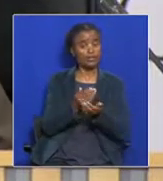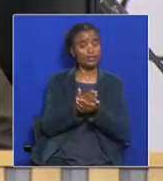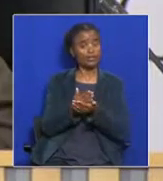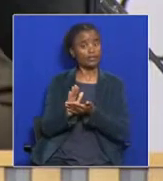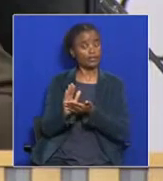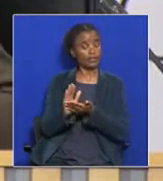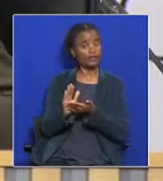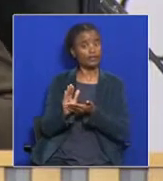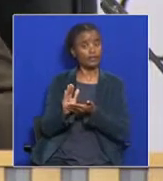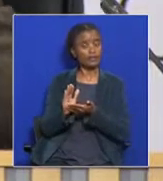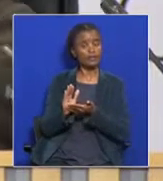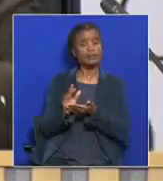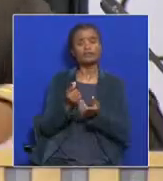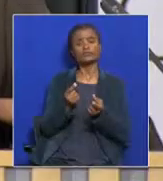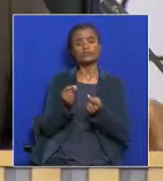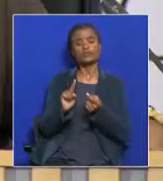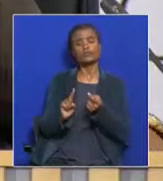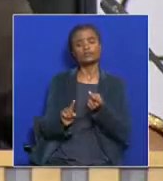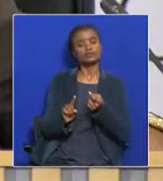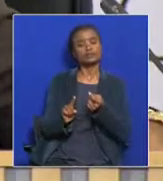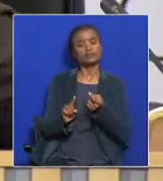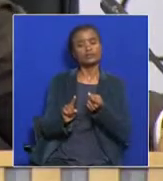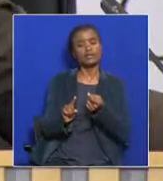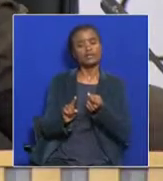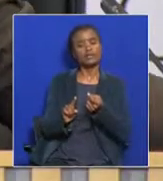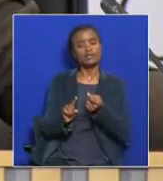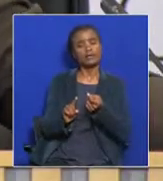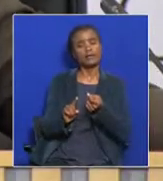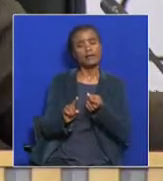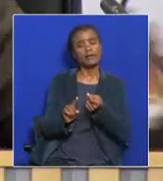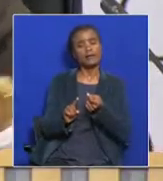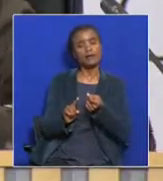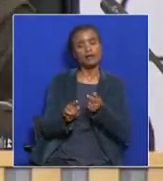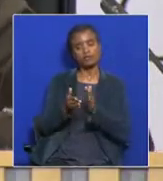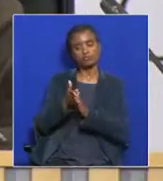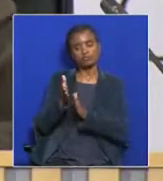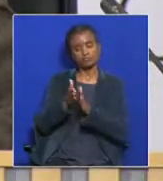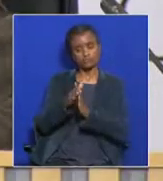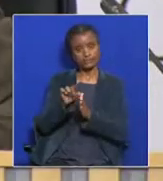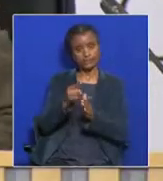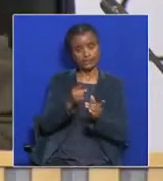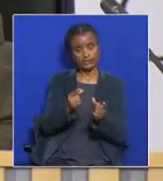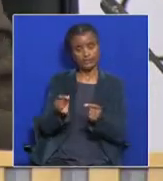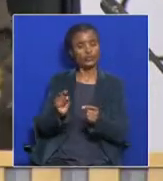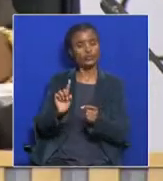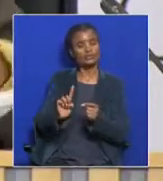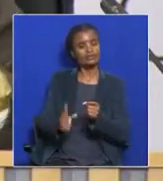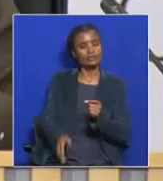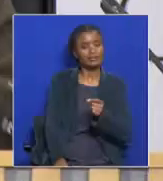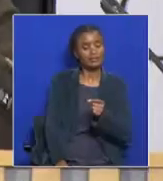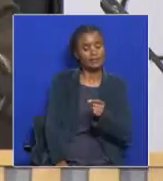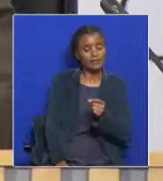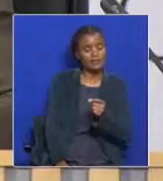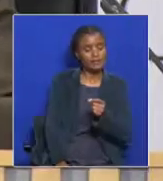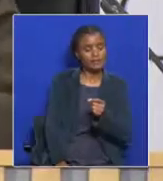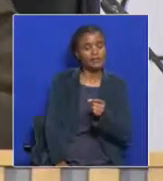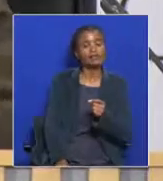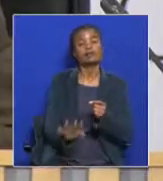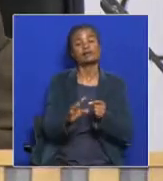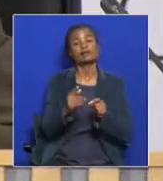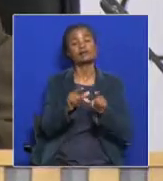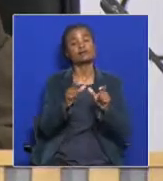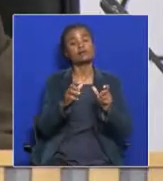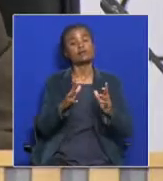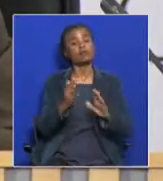what? Okay, Commissioner, like I think I spoke a little about it initially,